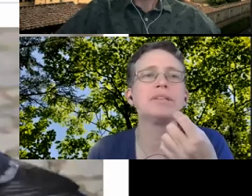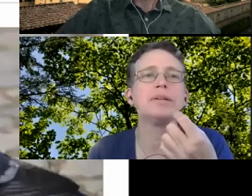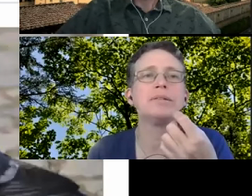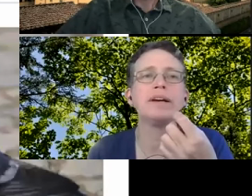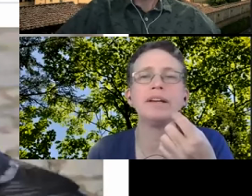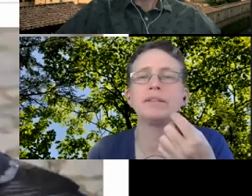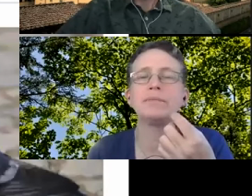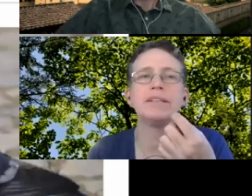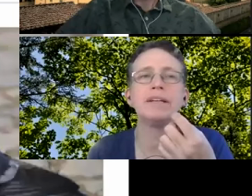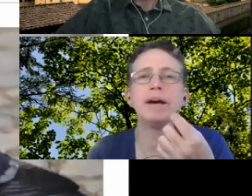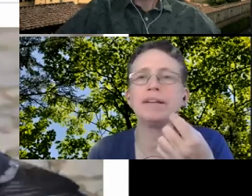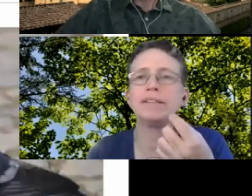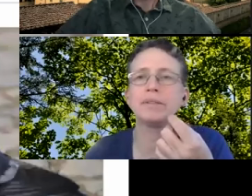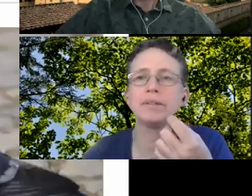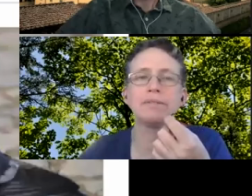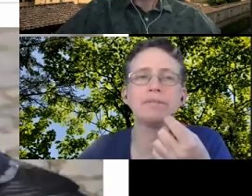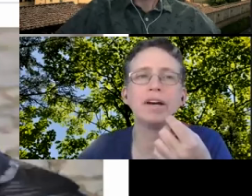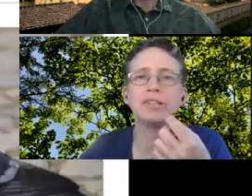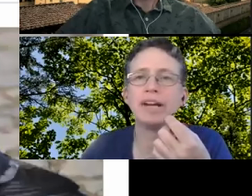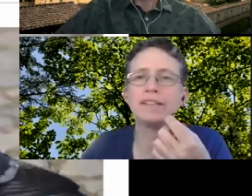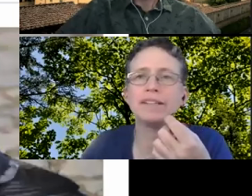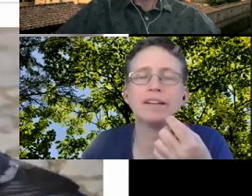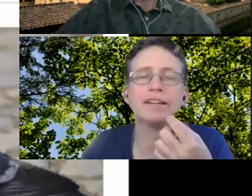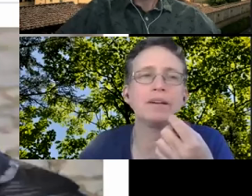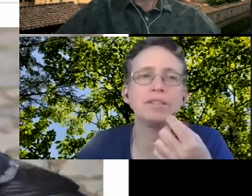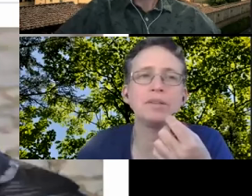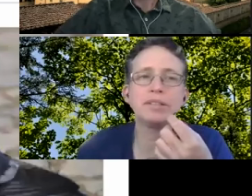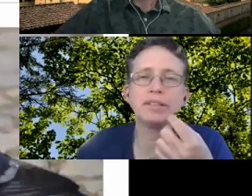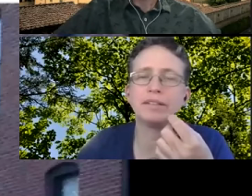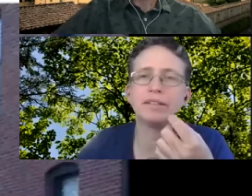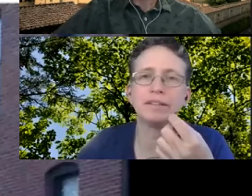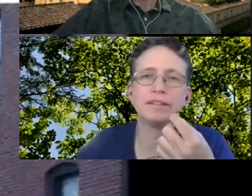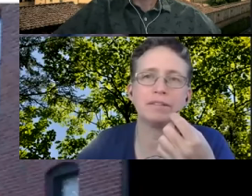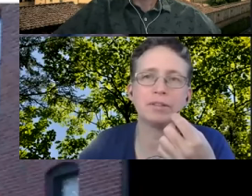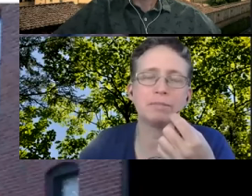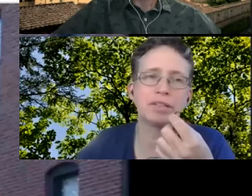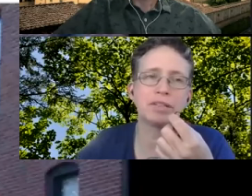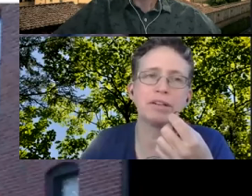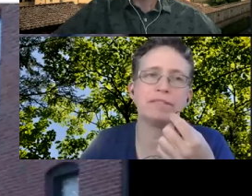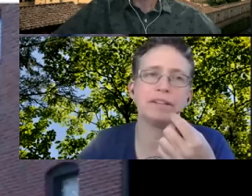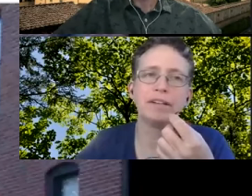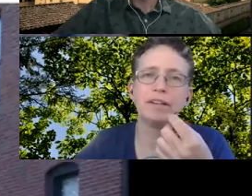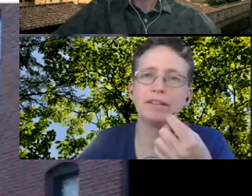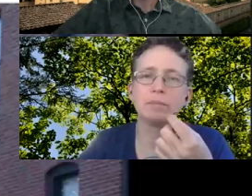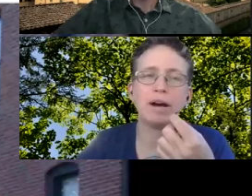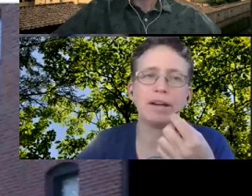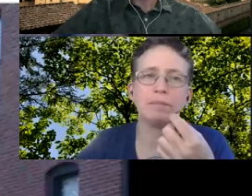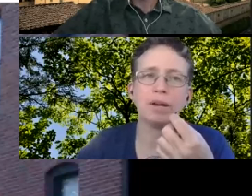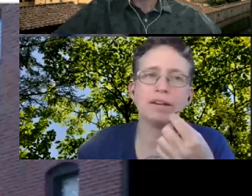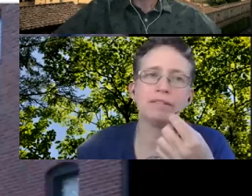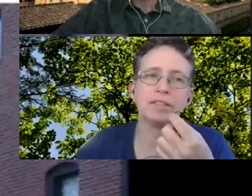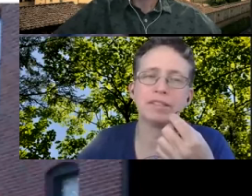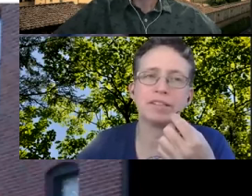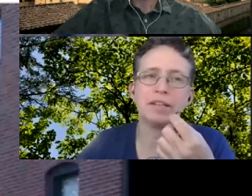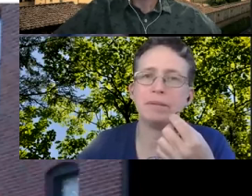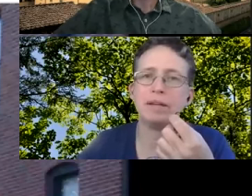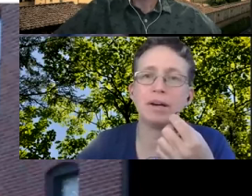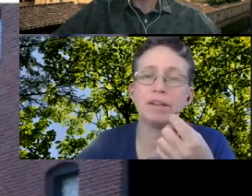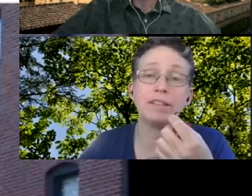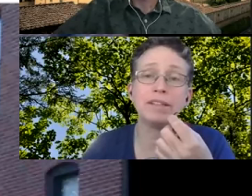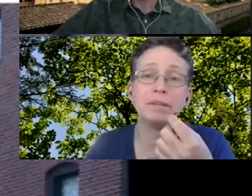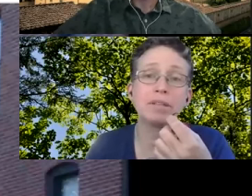show you, as we think about these sort of contrasting, so I showed you the first picture of the little pocket park, which is actually